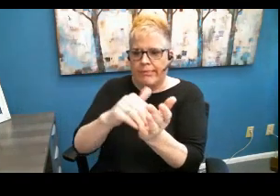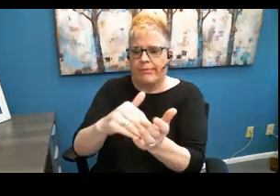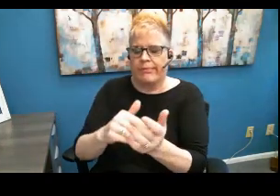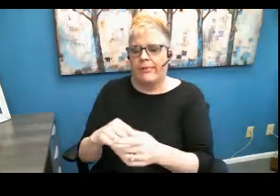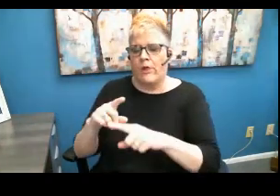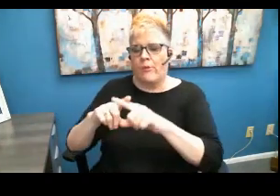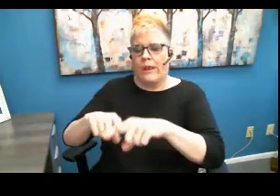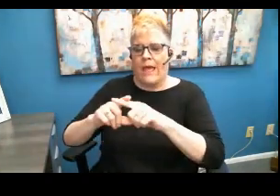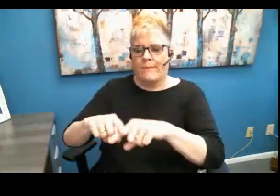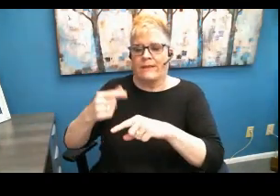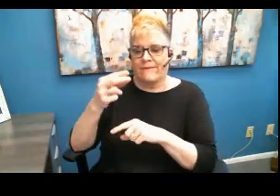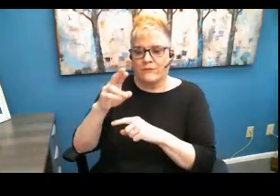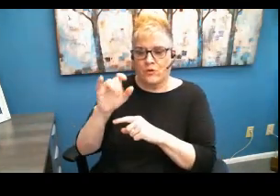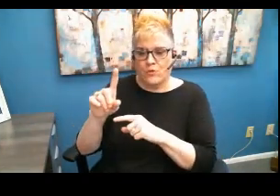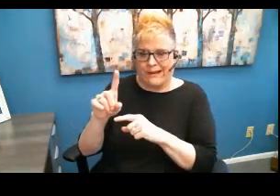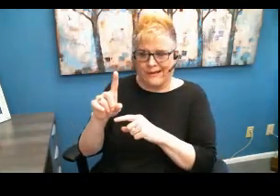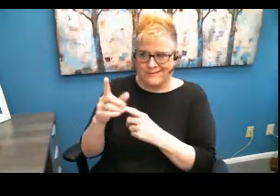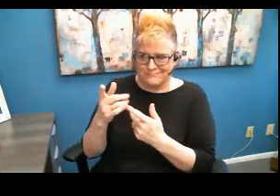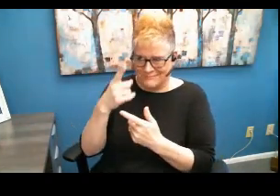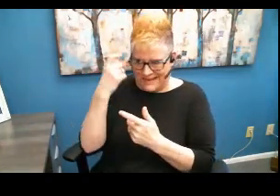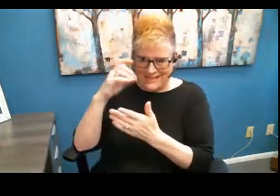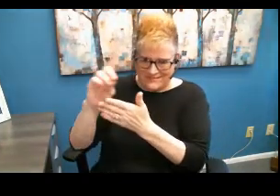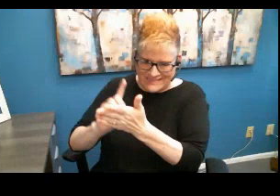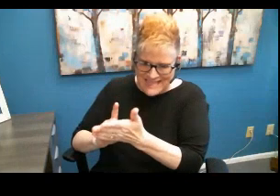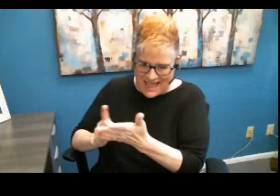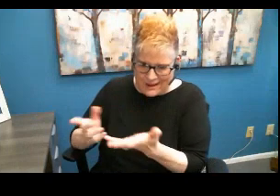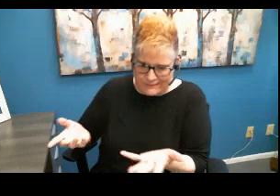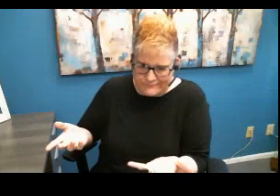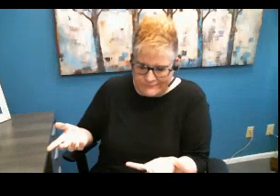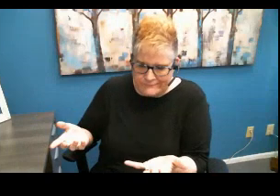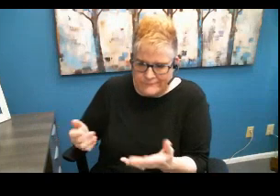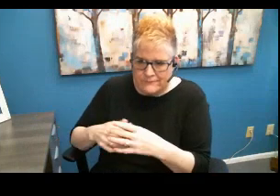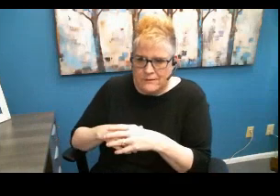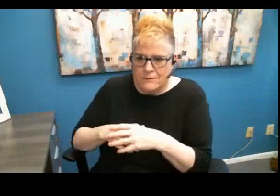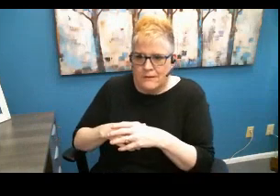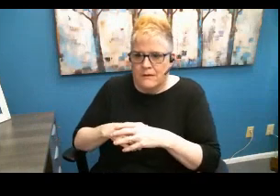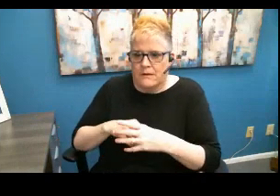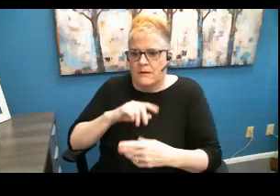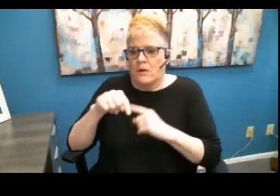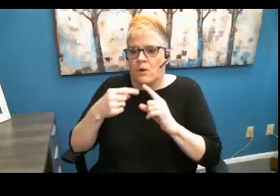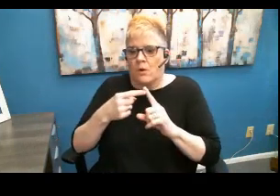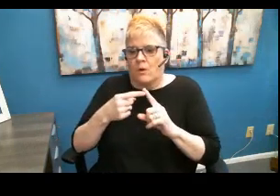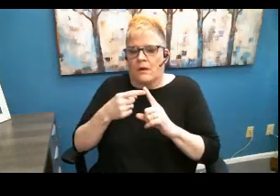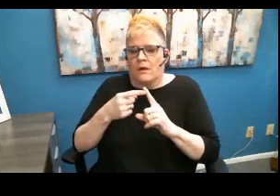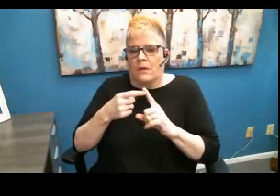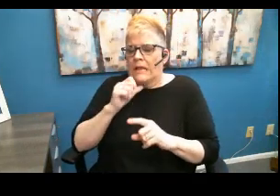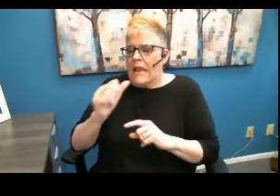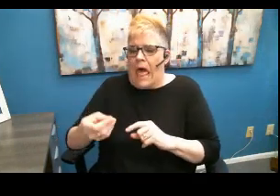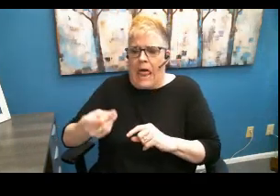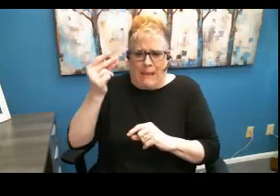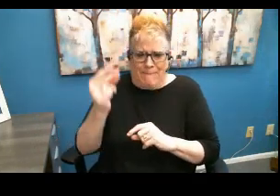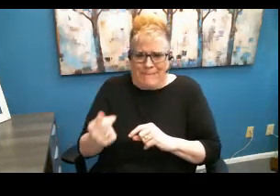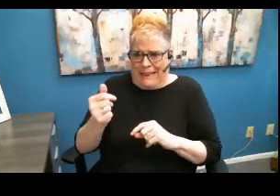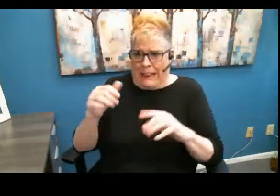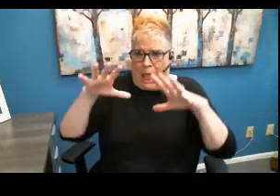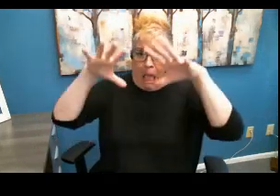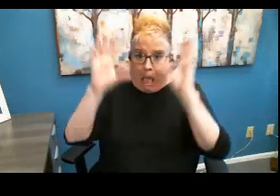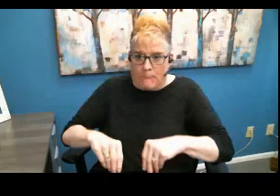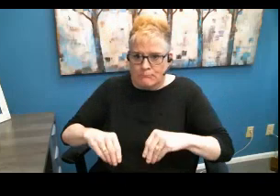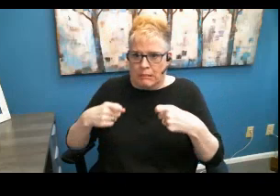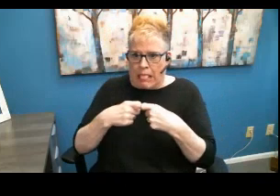that grid by design. So it's it wouldn't necessarily just immediately take out the electric grid as